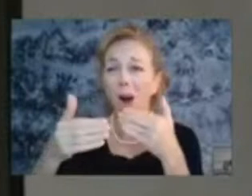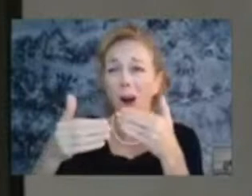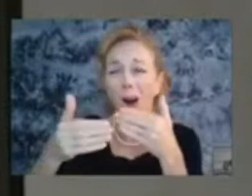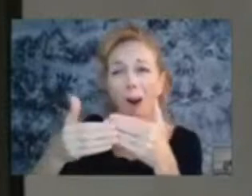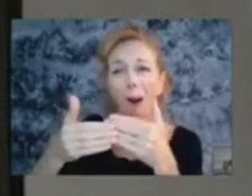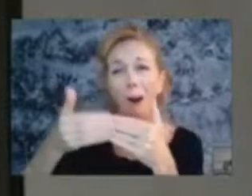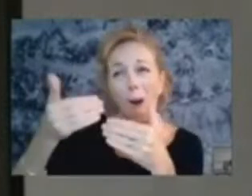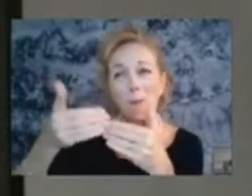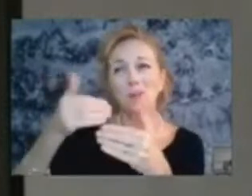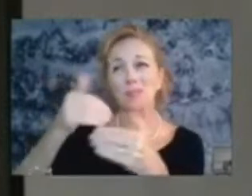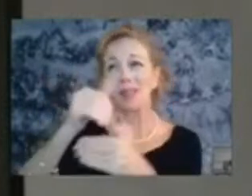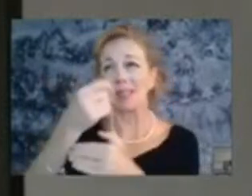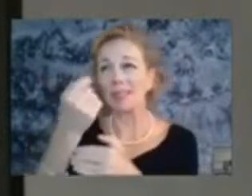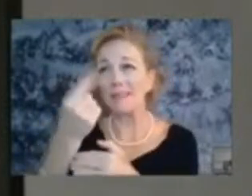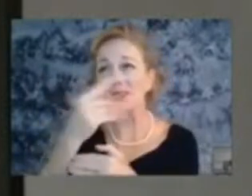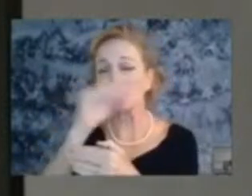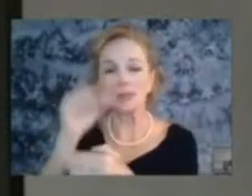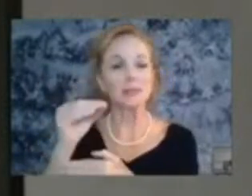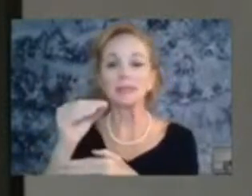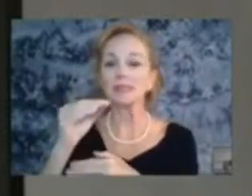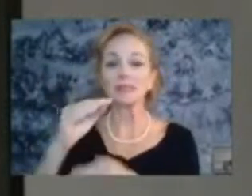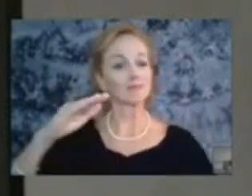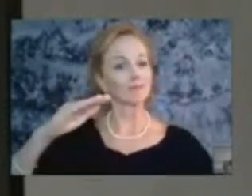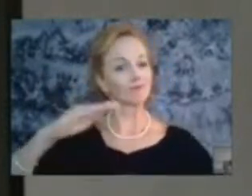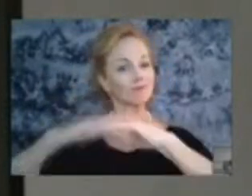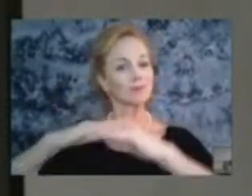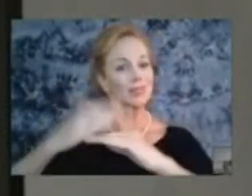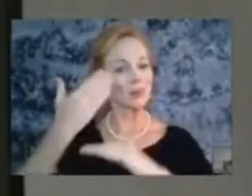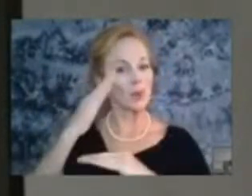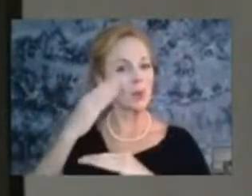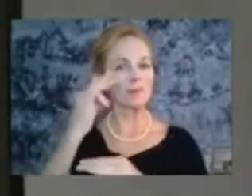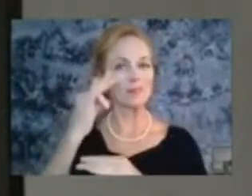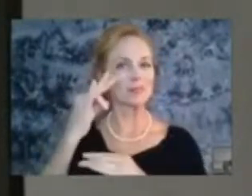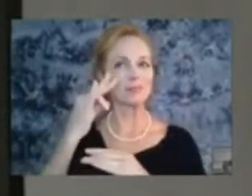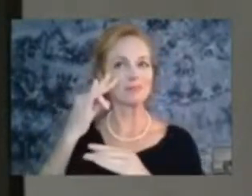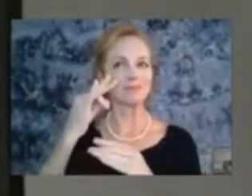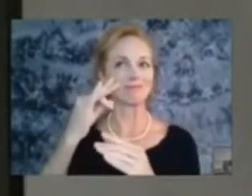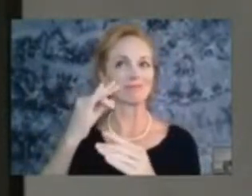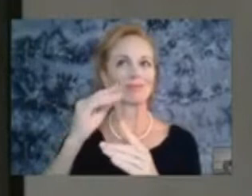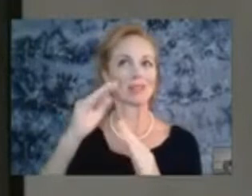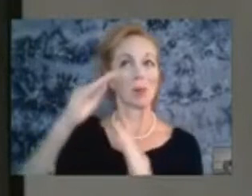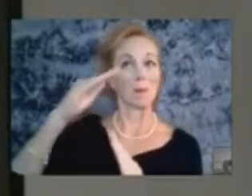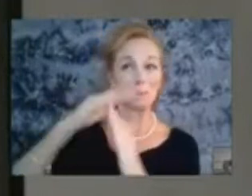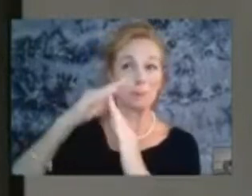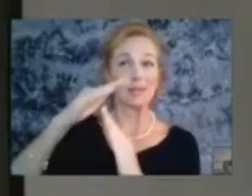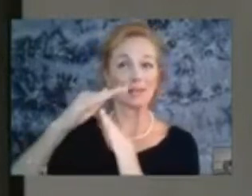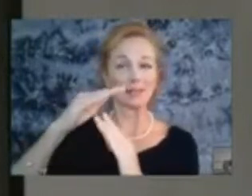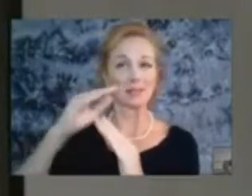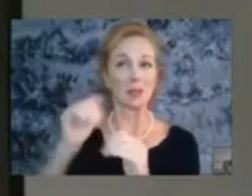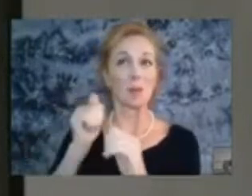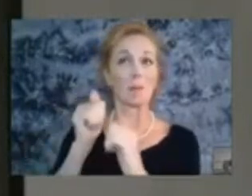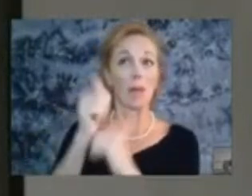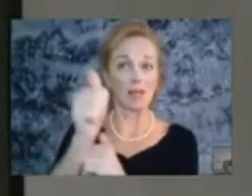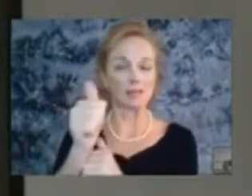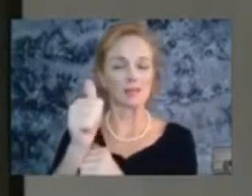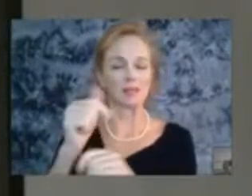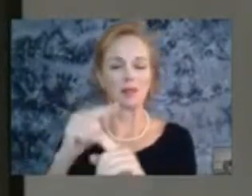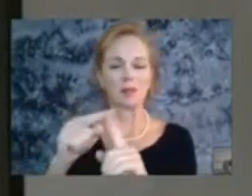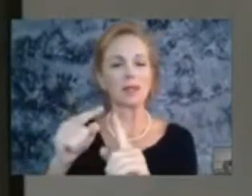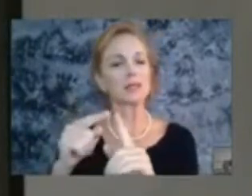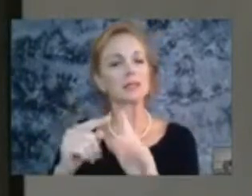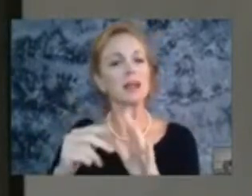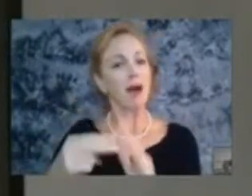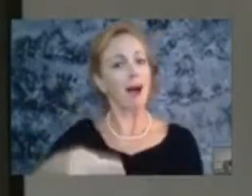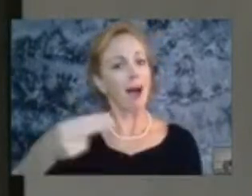our peak. You don't know if you're at your peak until you've passed it. But like others have mentioned, I'm very thankful that